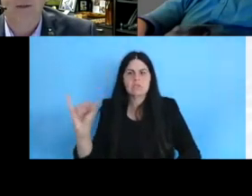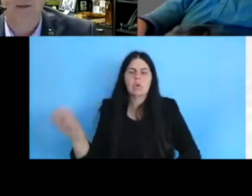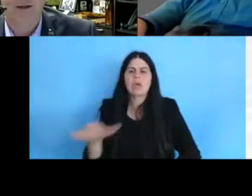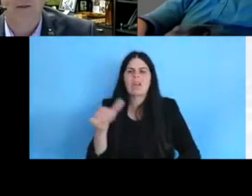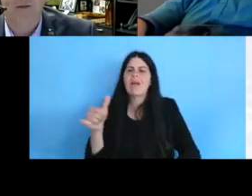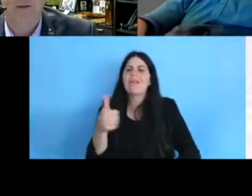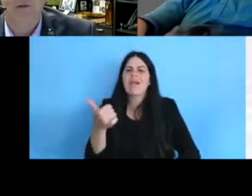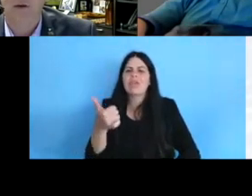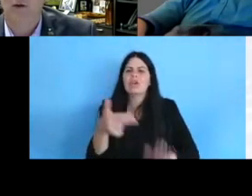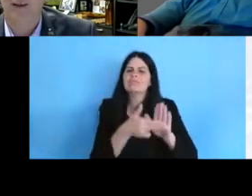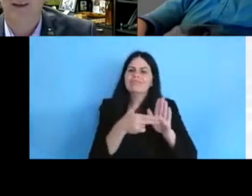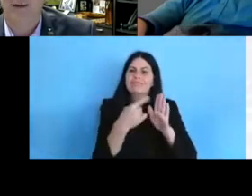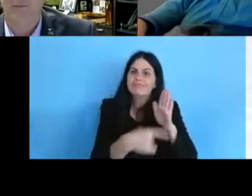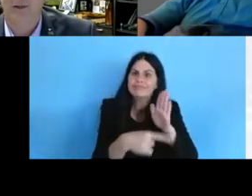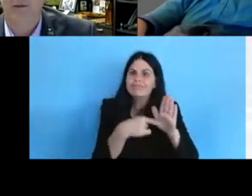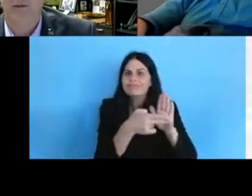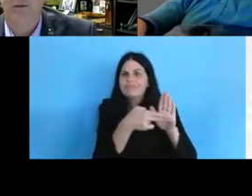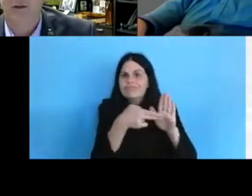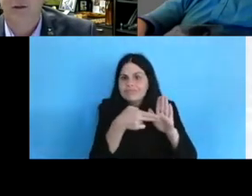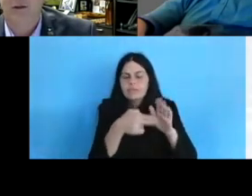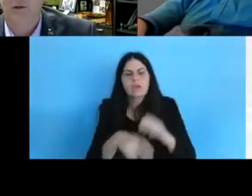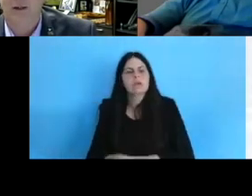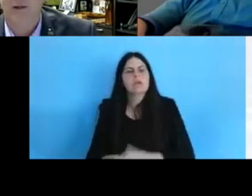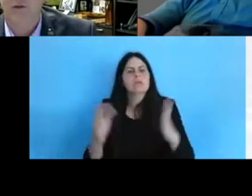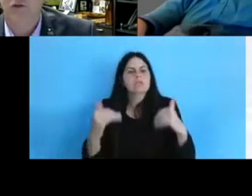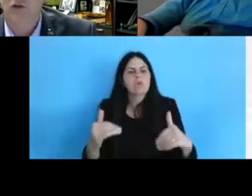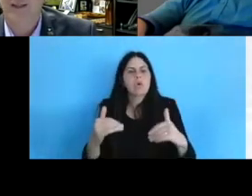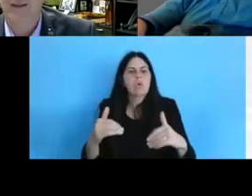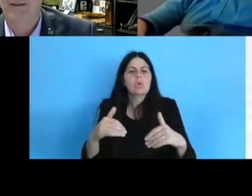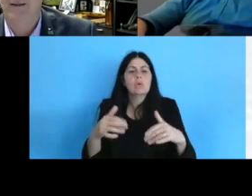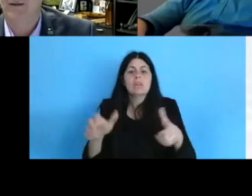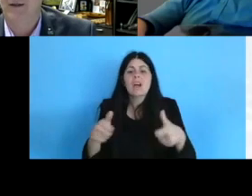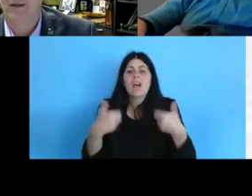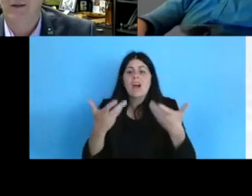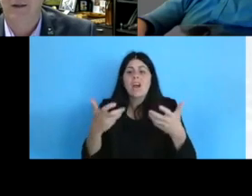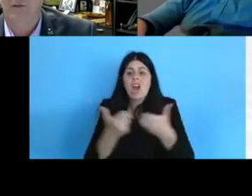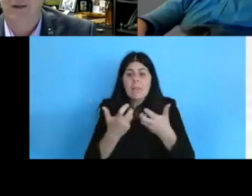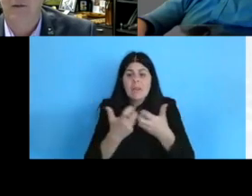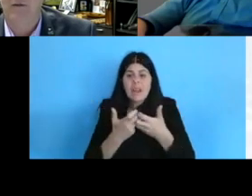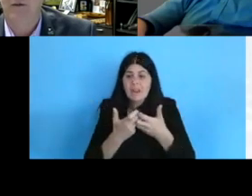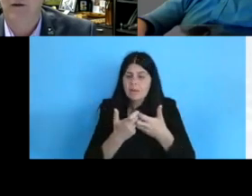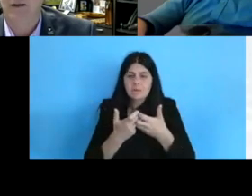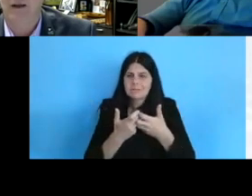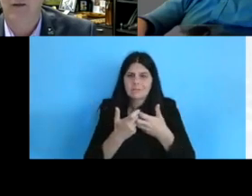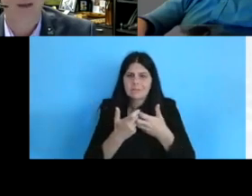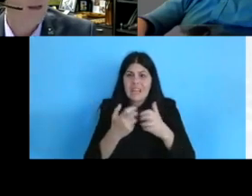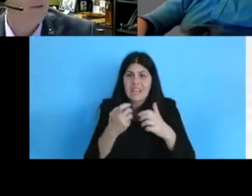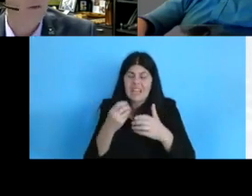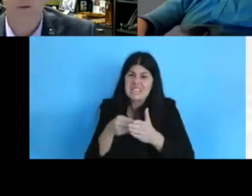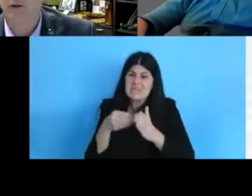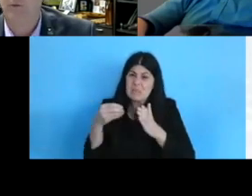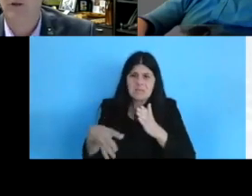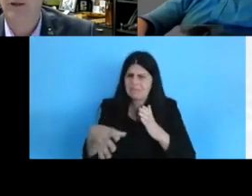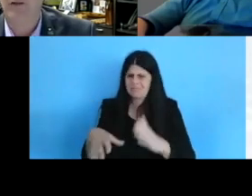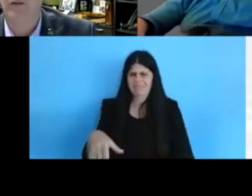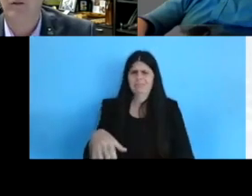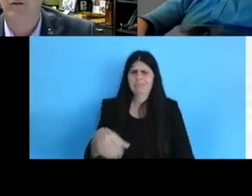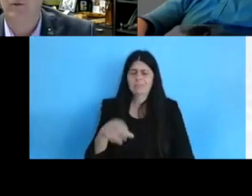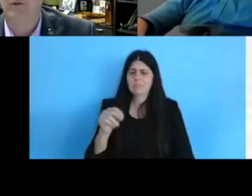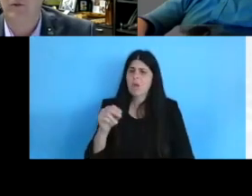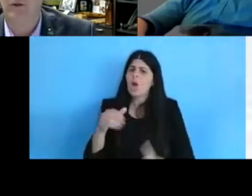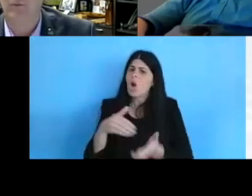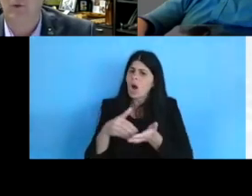Accommodating PTS is difficult and expensive. Well, it's usually easy and it's inexpensive. A lot of that has to do with